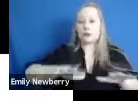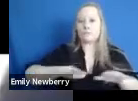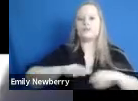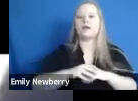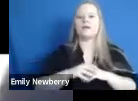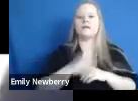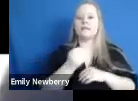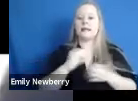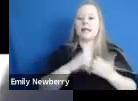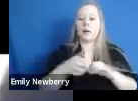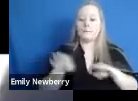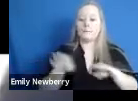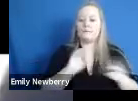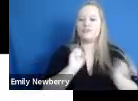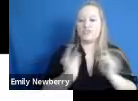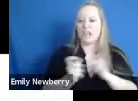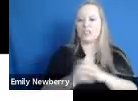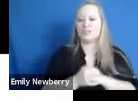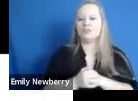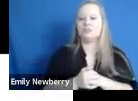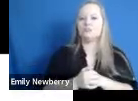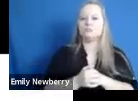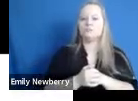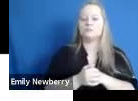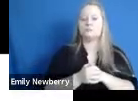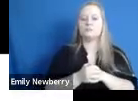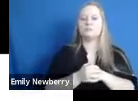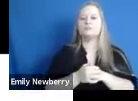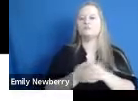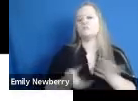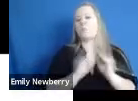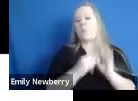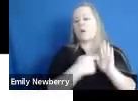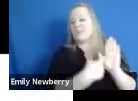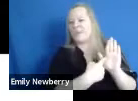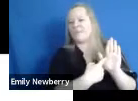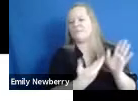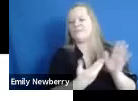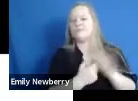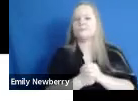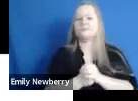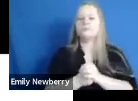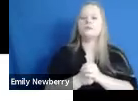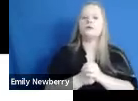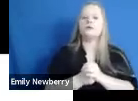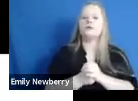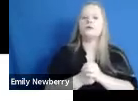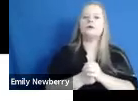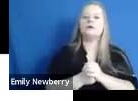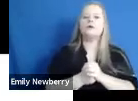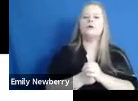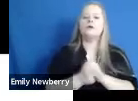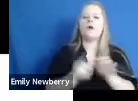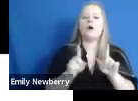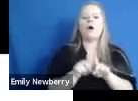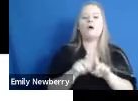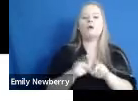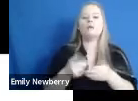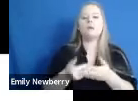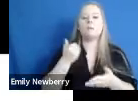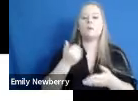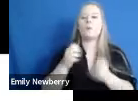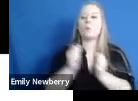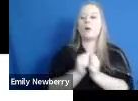change. But just some other examples. We've done some in the past with colon